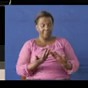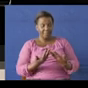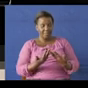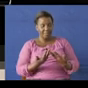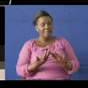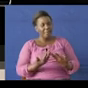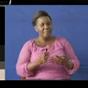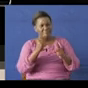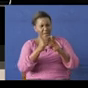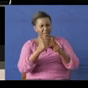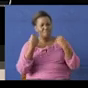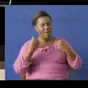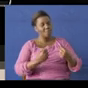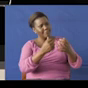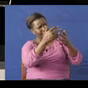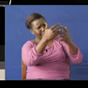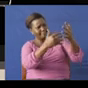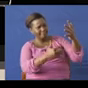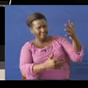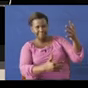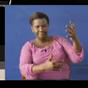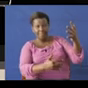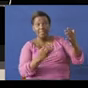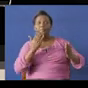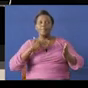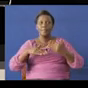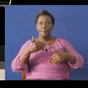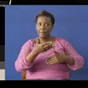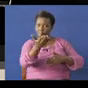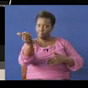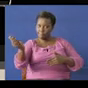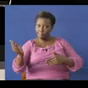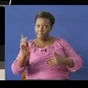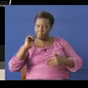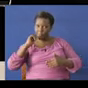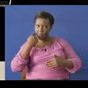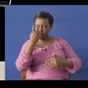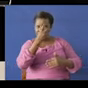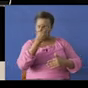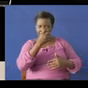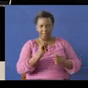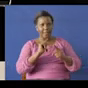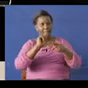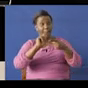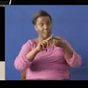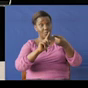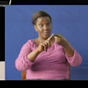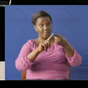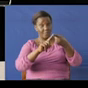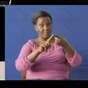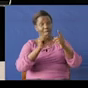So I have a list of these few words that I want you to go and see. The first